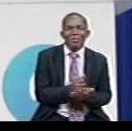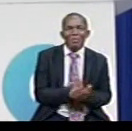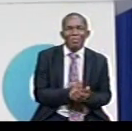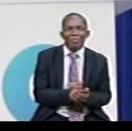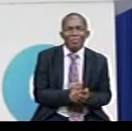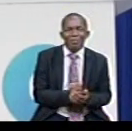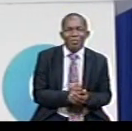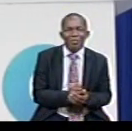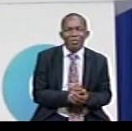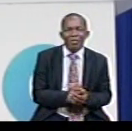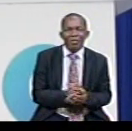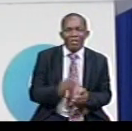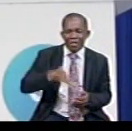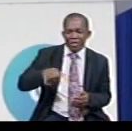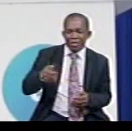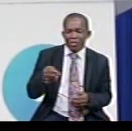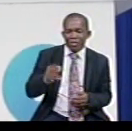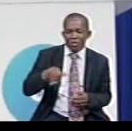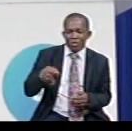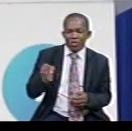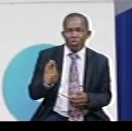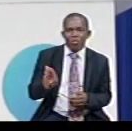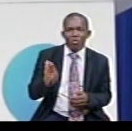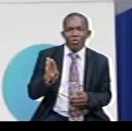In Job